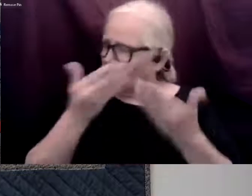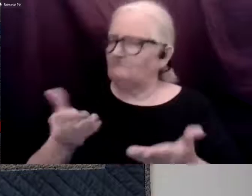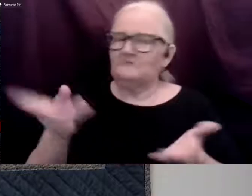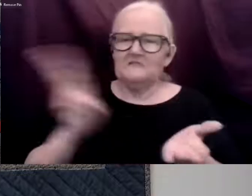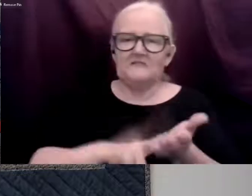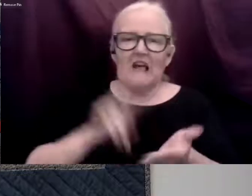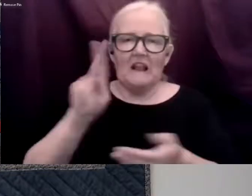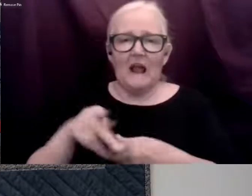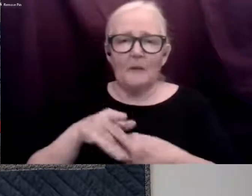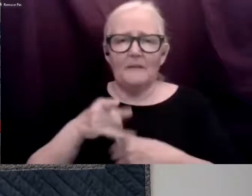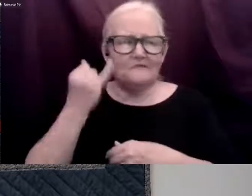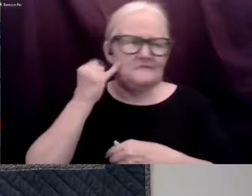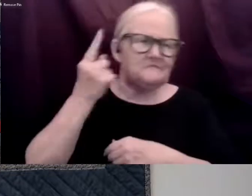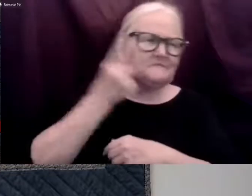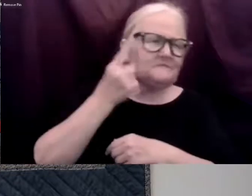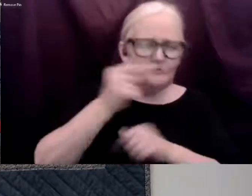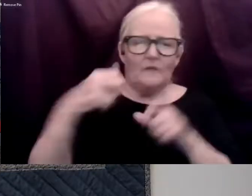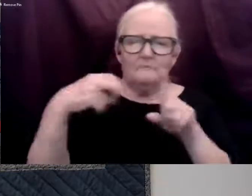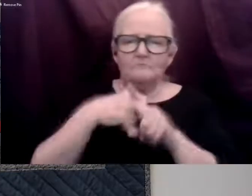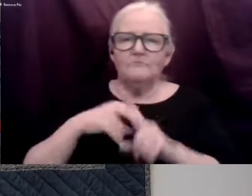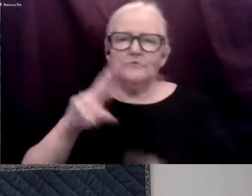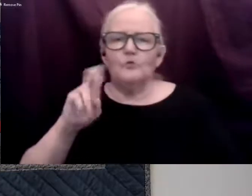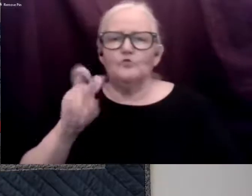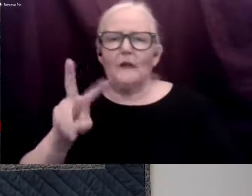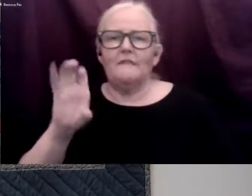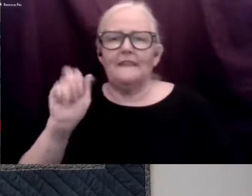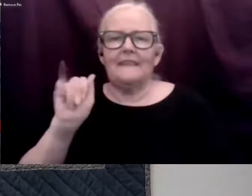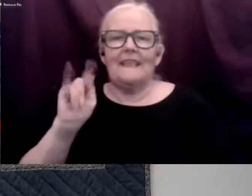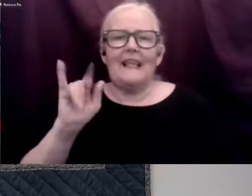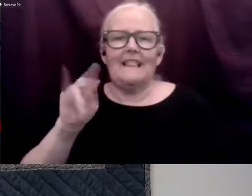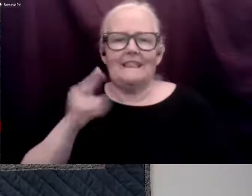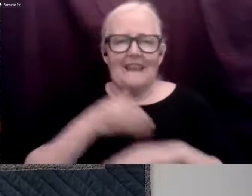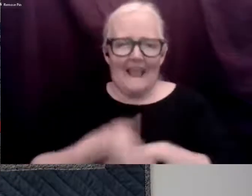Caitlin after the service or email her at